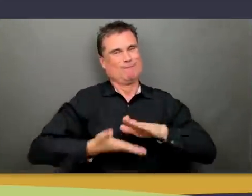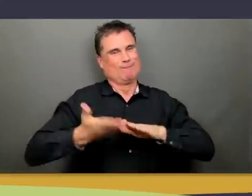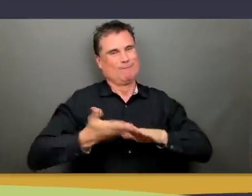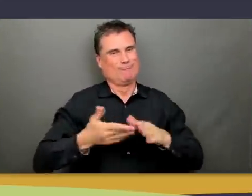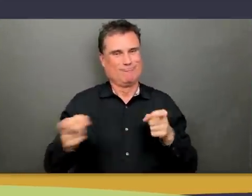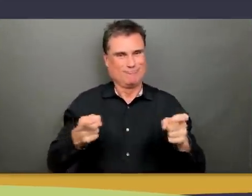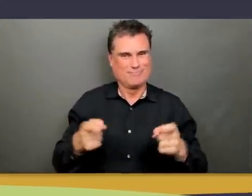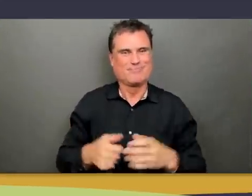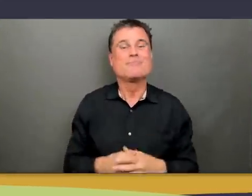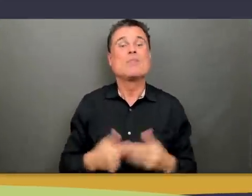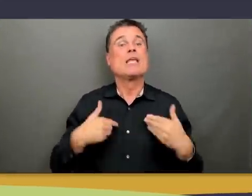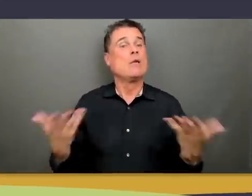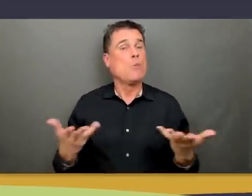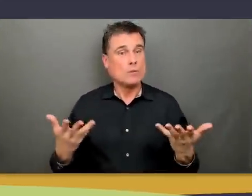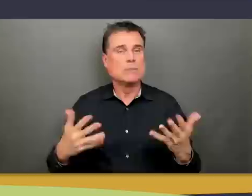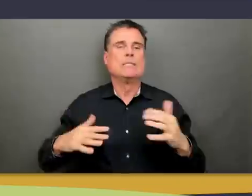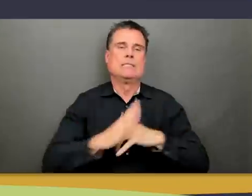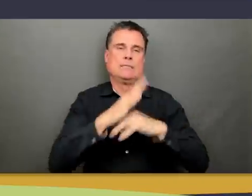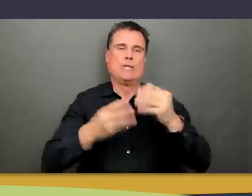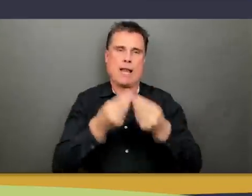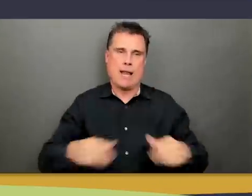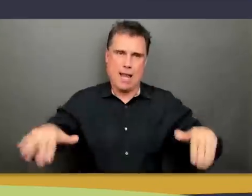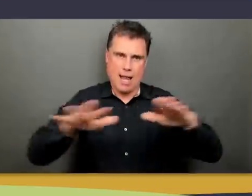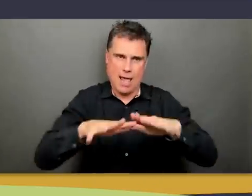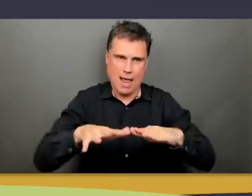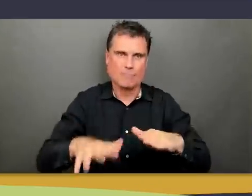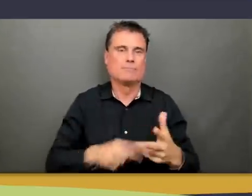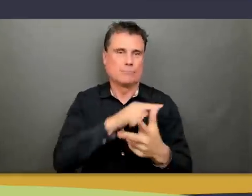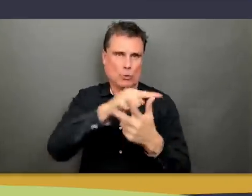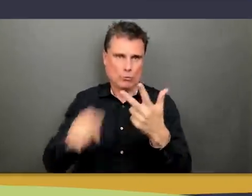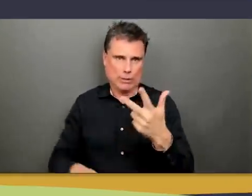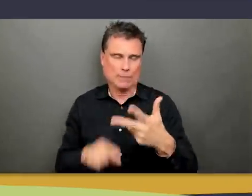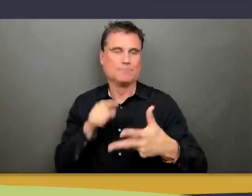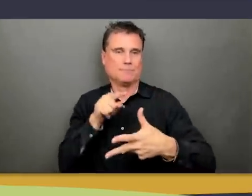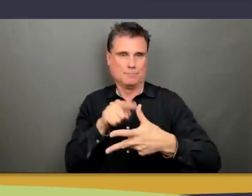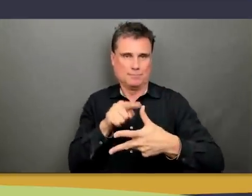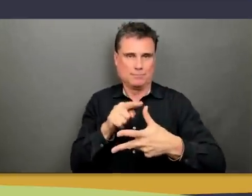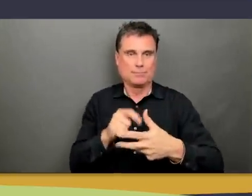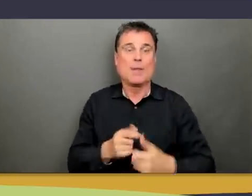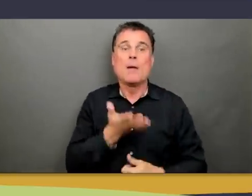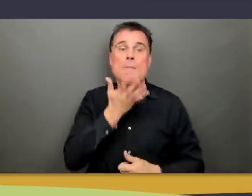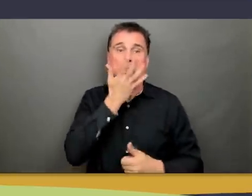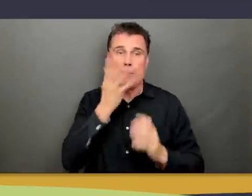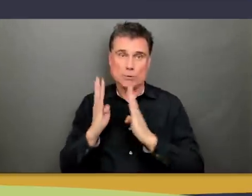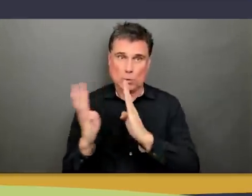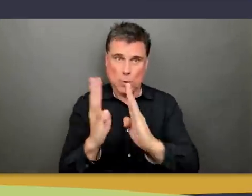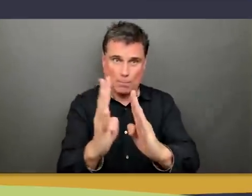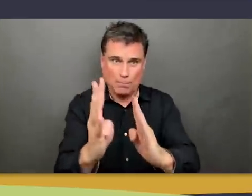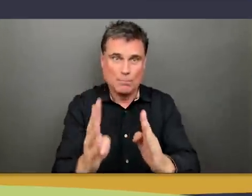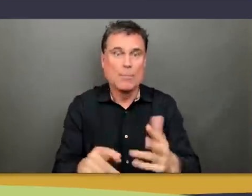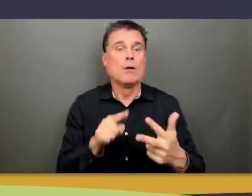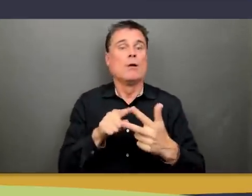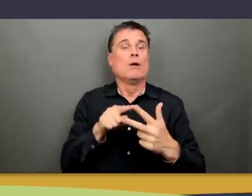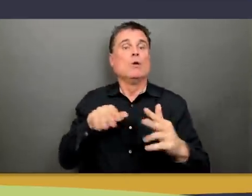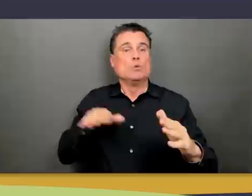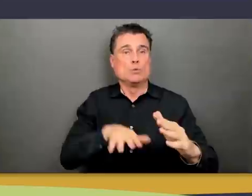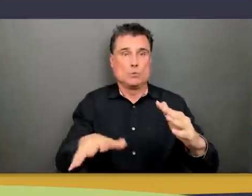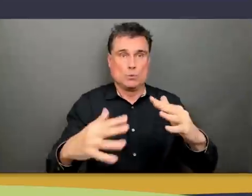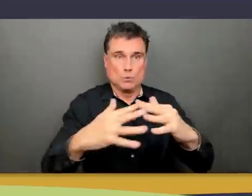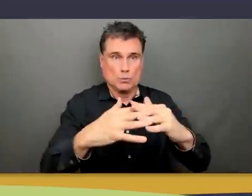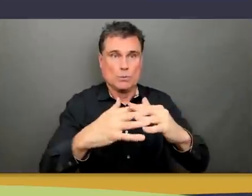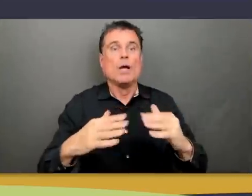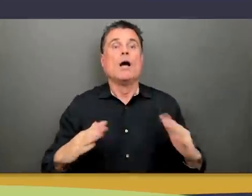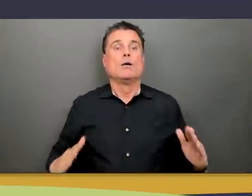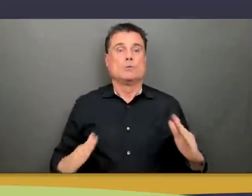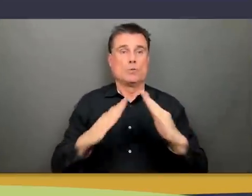ancestral and traditional territories of the Musqueam, Squamish and Tsleil-Waututh Nations land. I'm honored to be a part of this